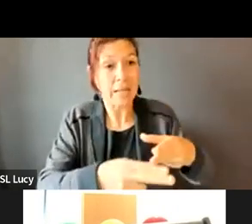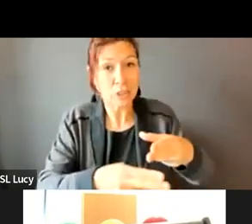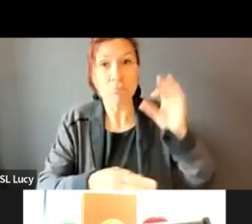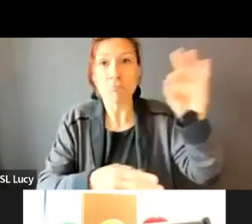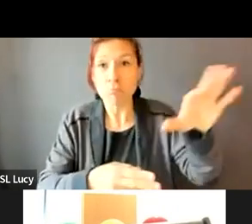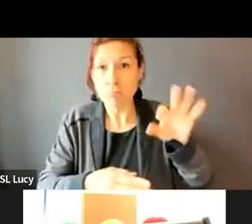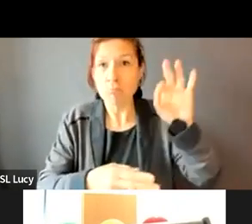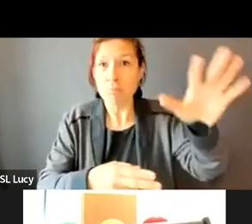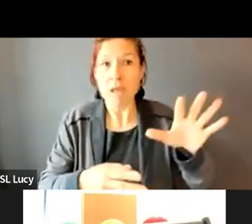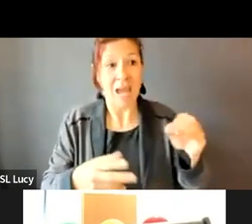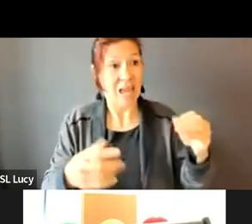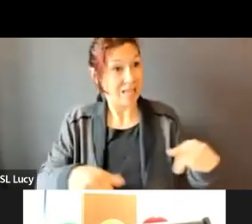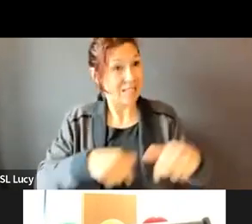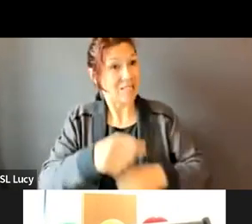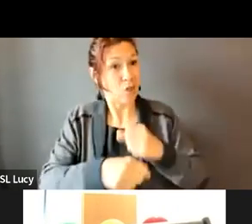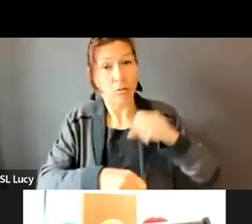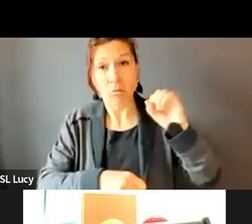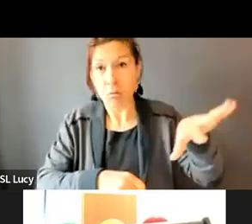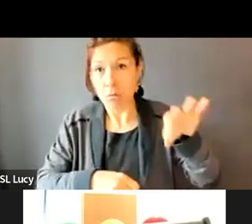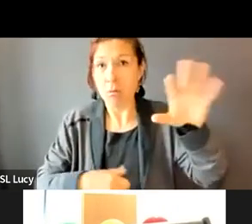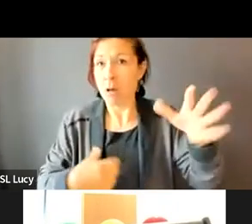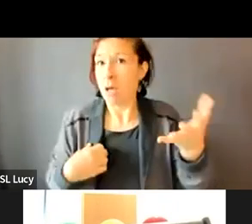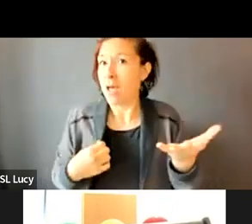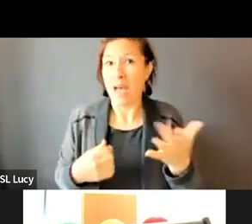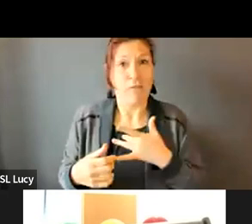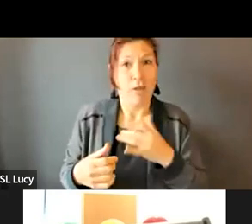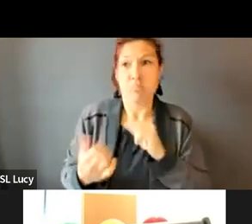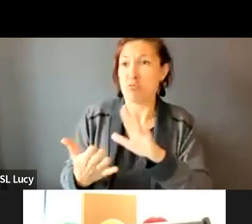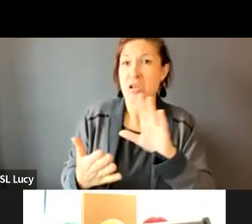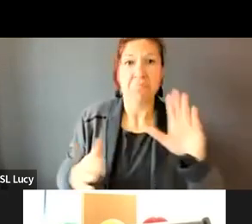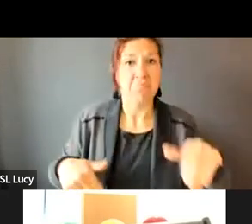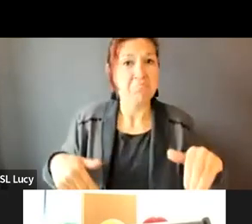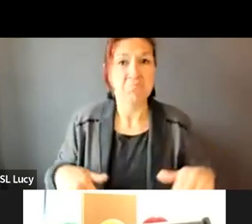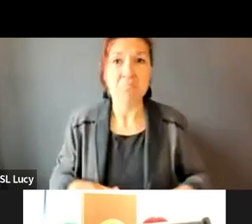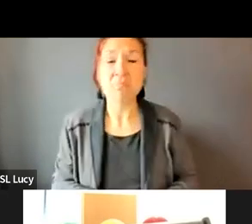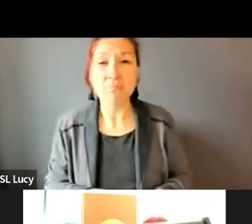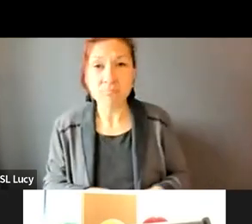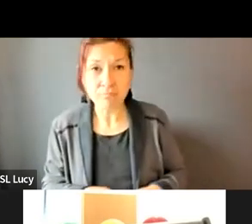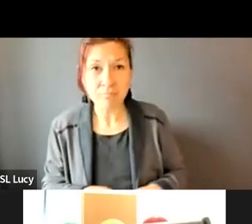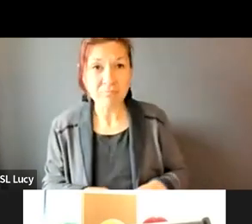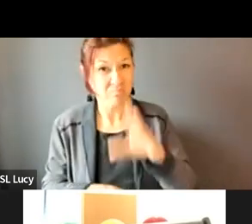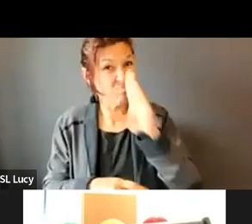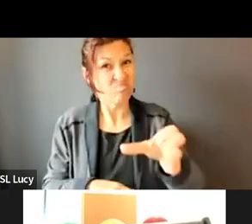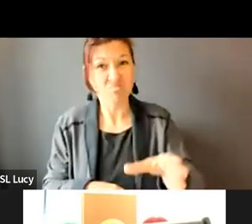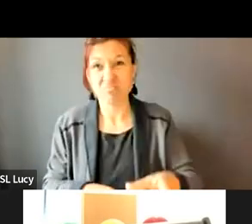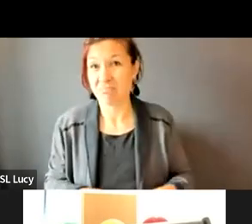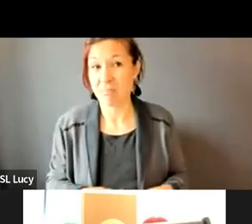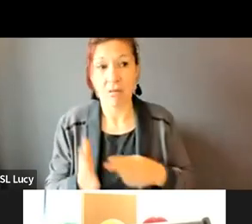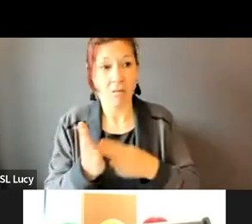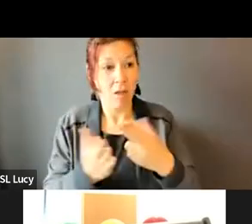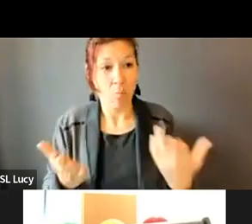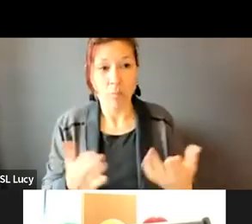raised through this budget process and I just don't feel like it's been appropriately addressed so to put it sort of bluntly uh